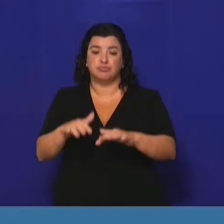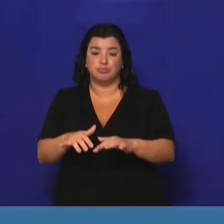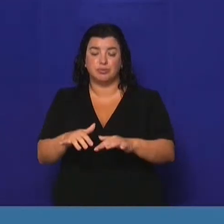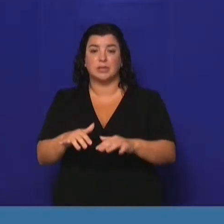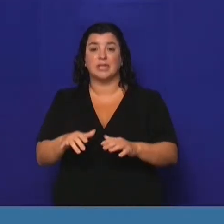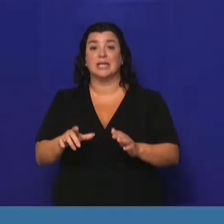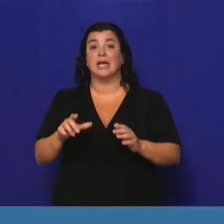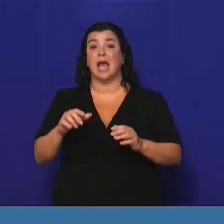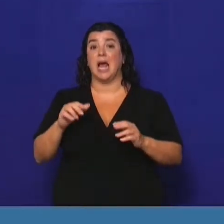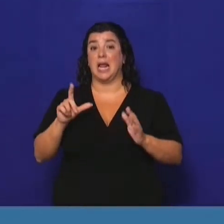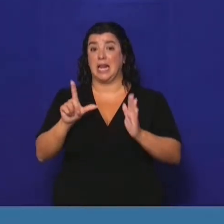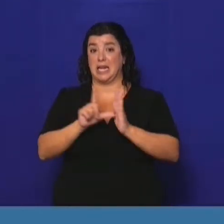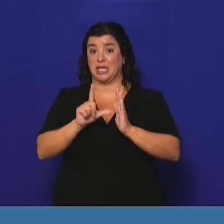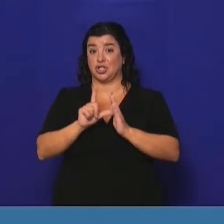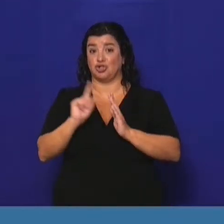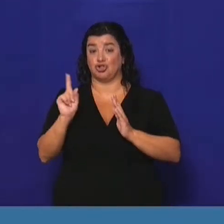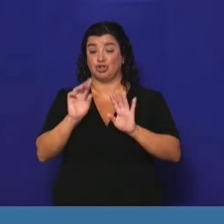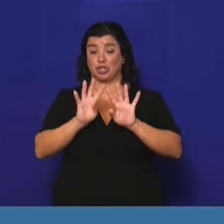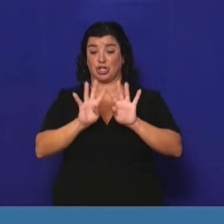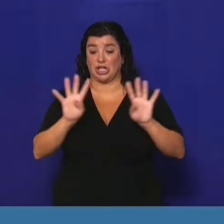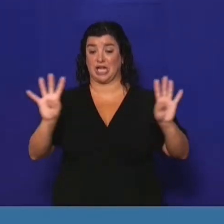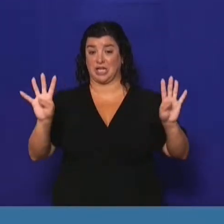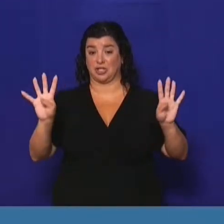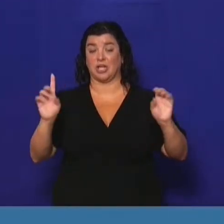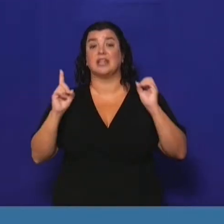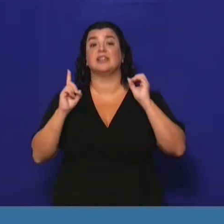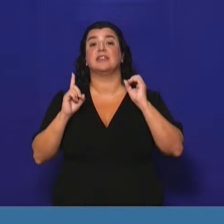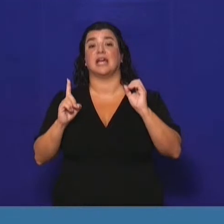barra l-gejt tal-iskola tapplika ta' 10 persuni.